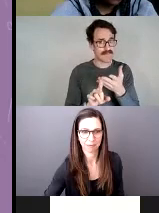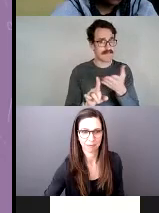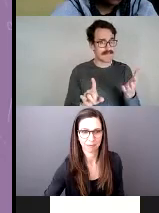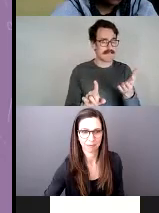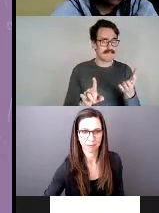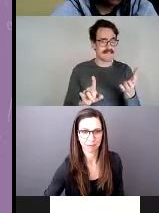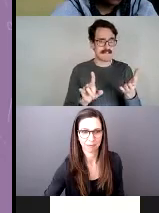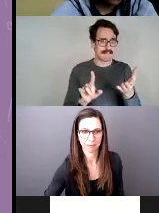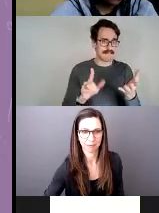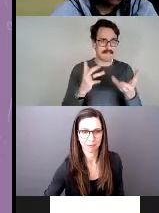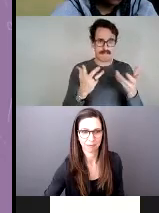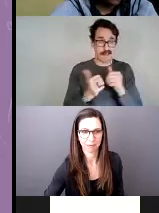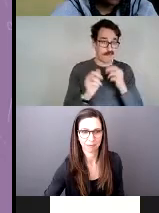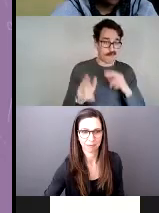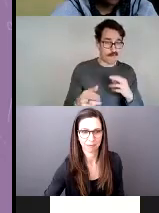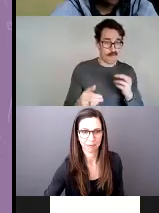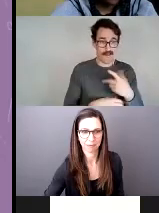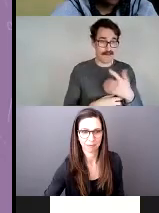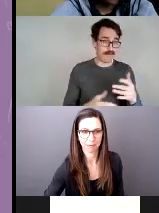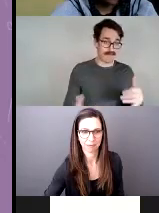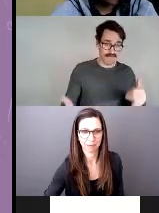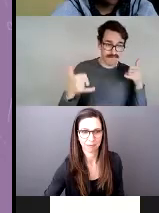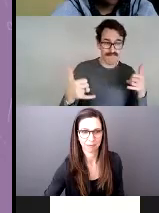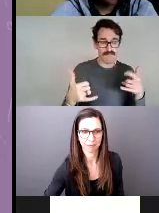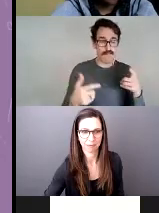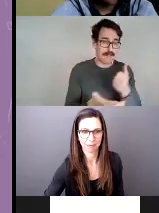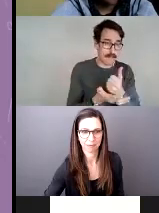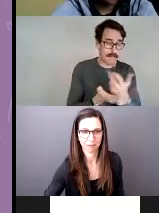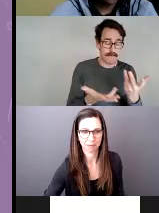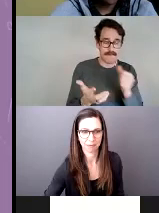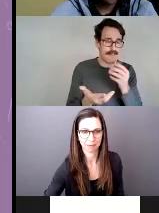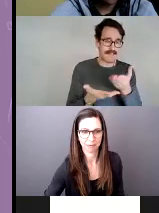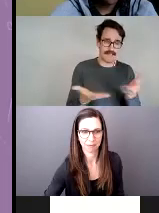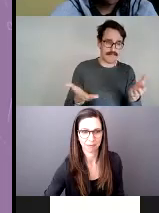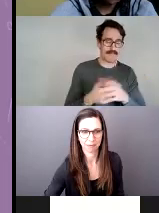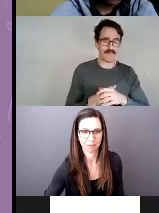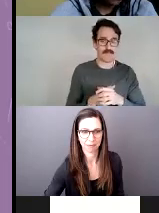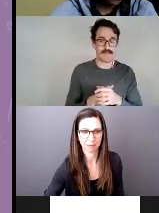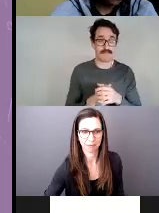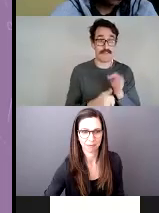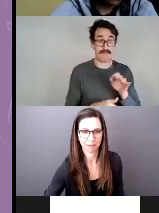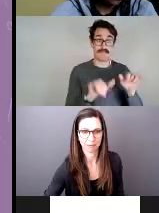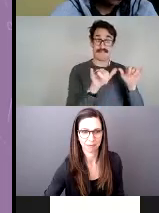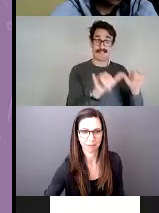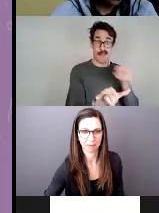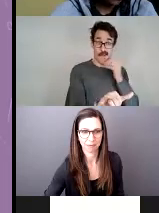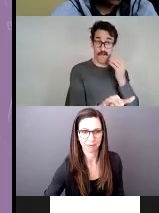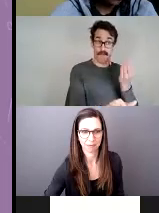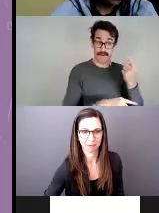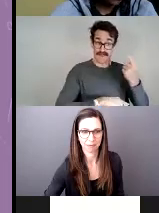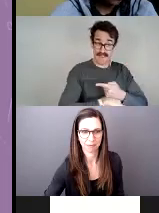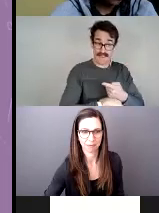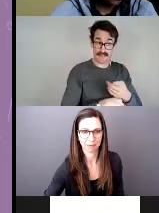any outside supports being able to come in, especially during a quarantine, which increases the risk of isolation, which